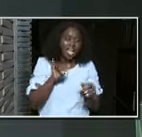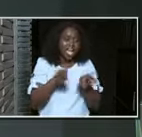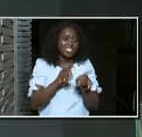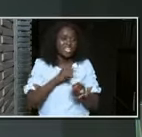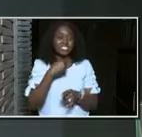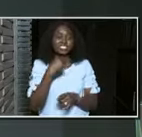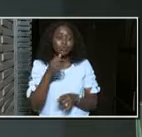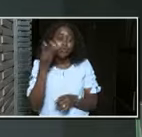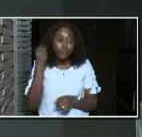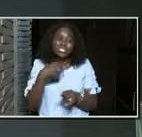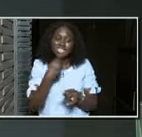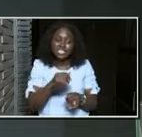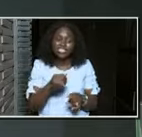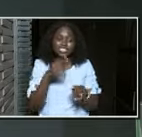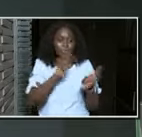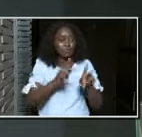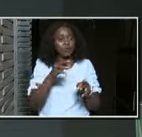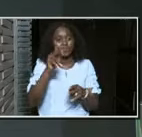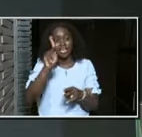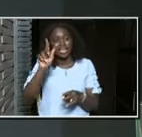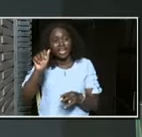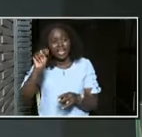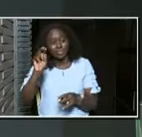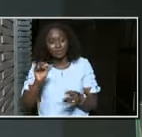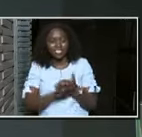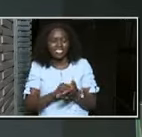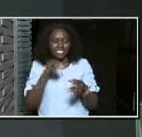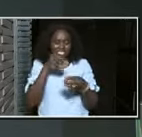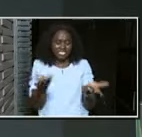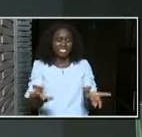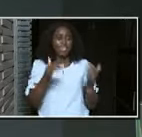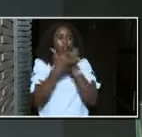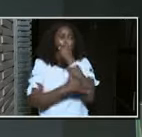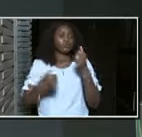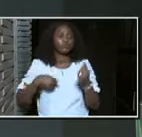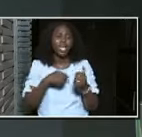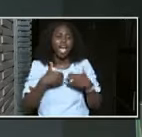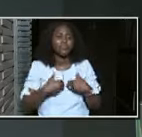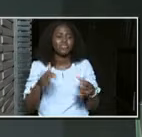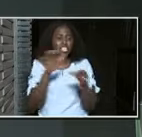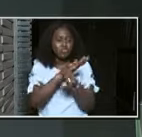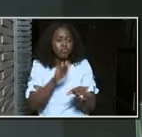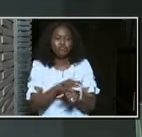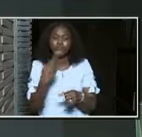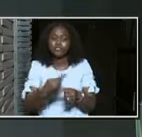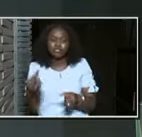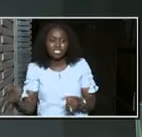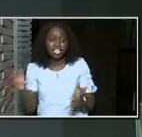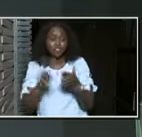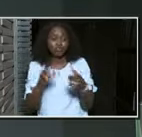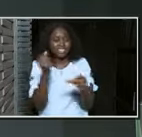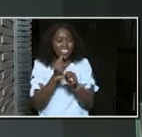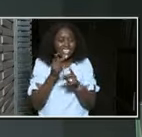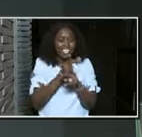of Kano, that in this country we have enough resources to take care of if only